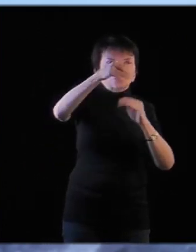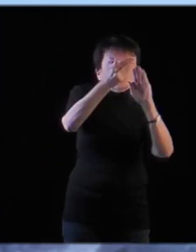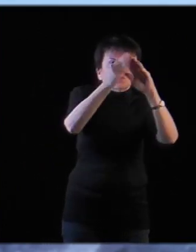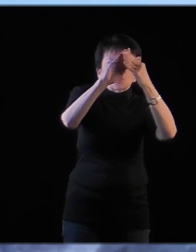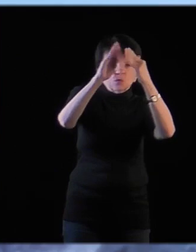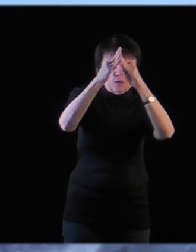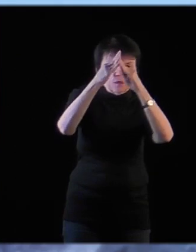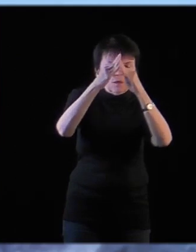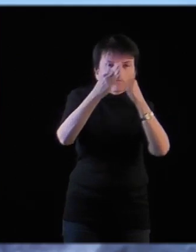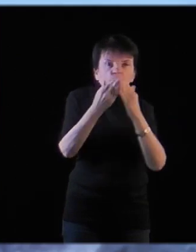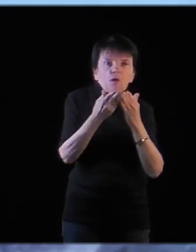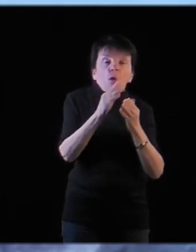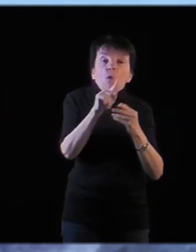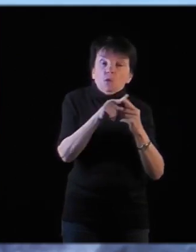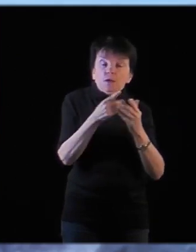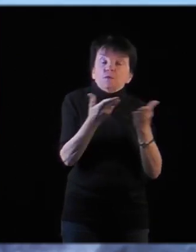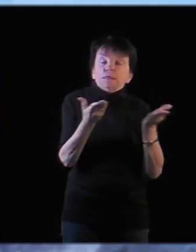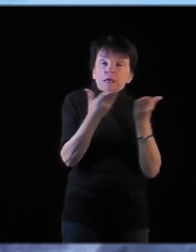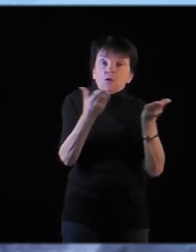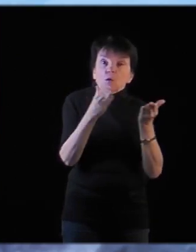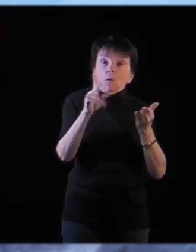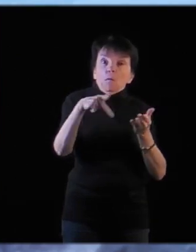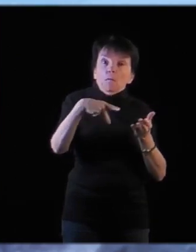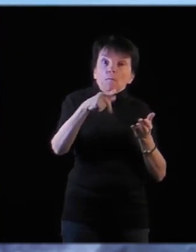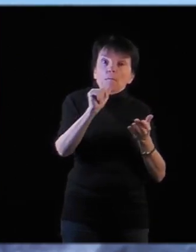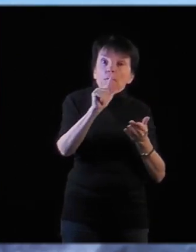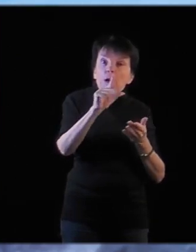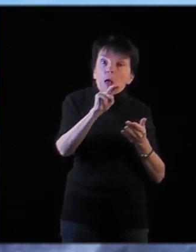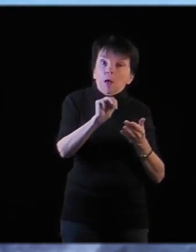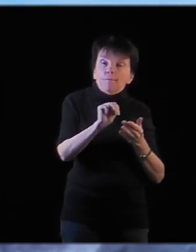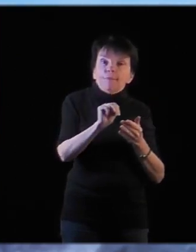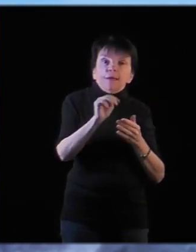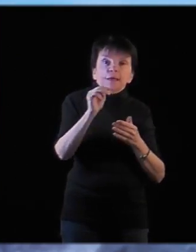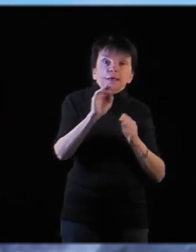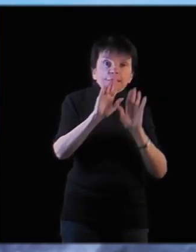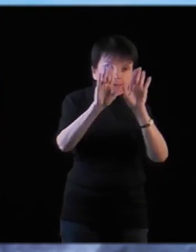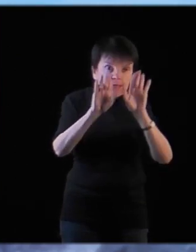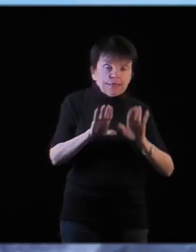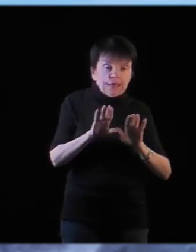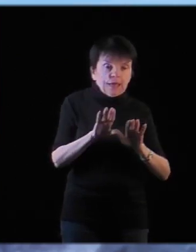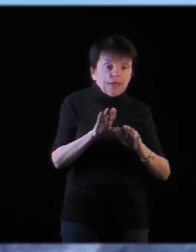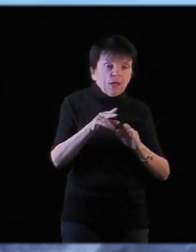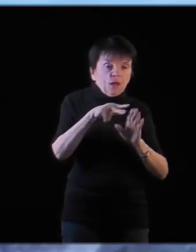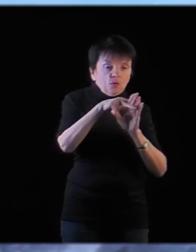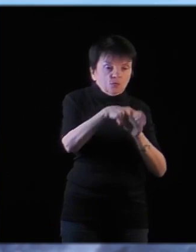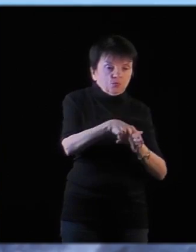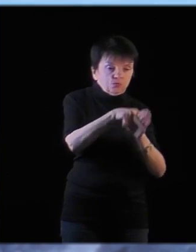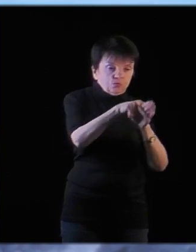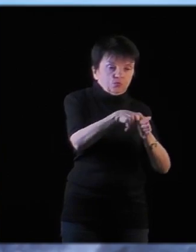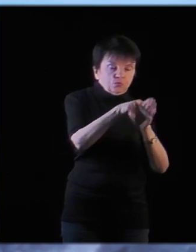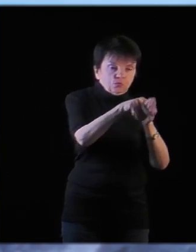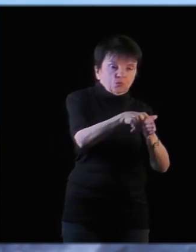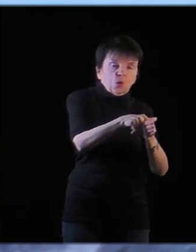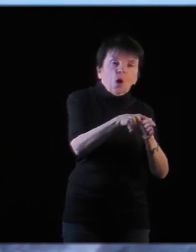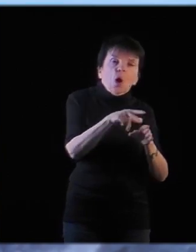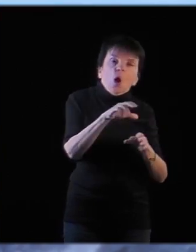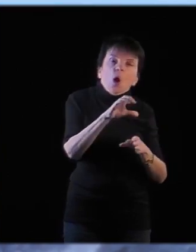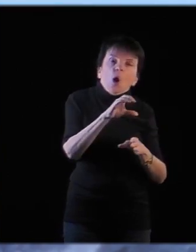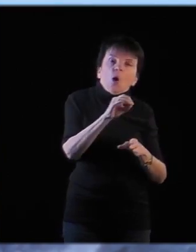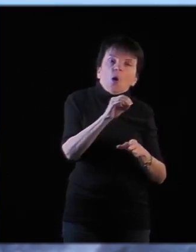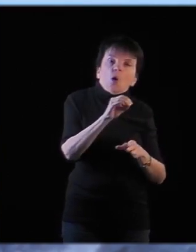earth, on what we refer to as Palm Sunday, came riding in on the colt of a donkey that had never been ridden before, a